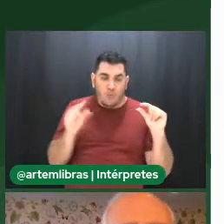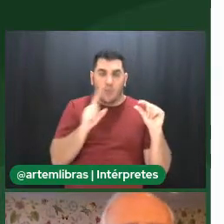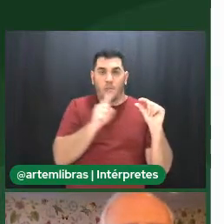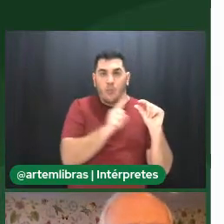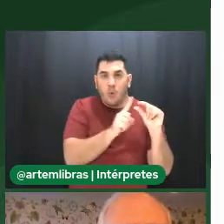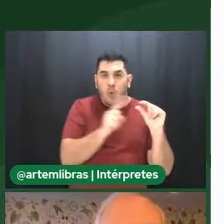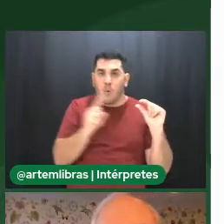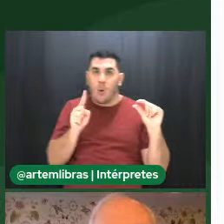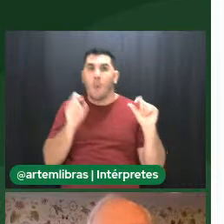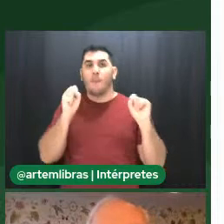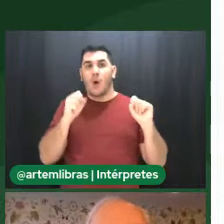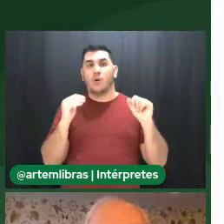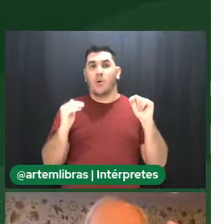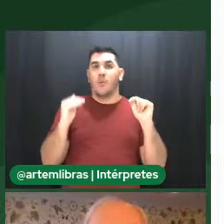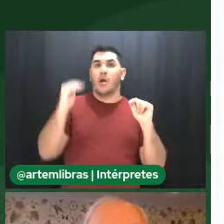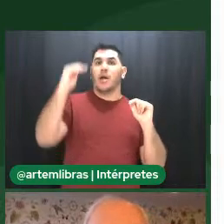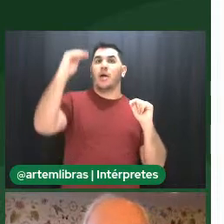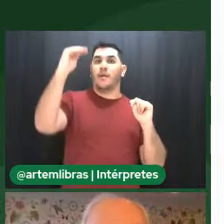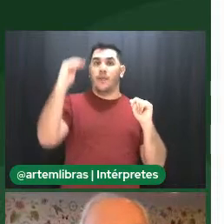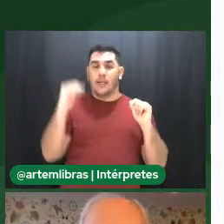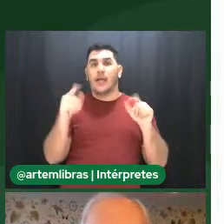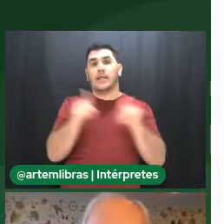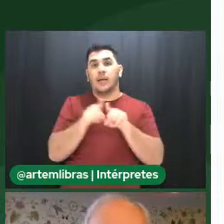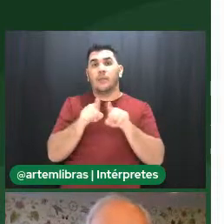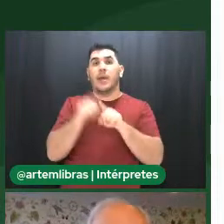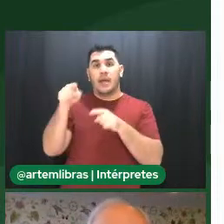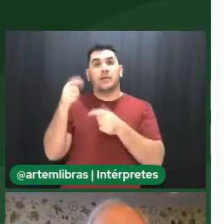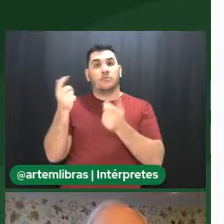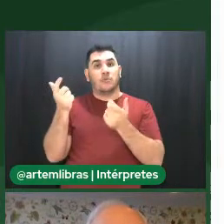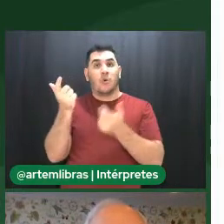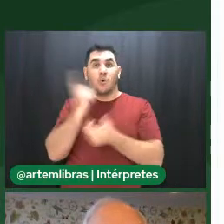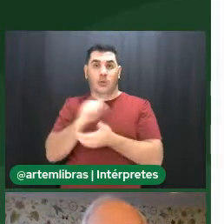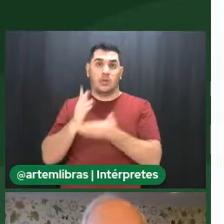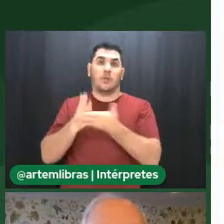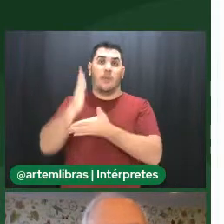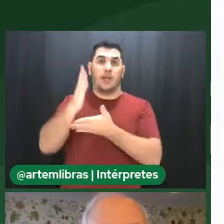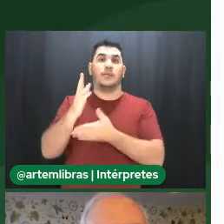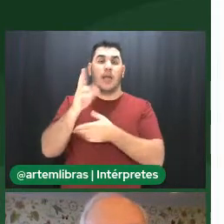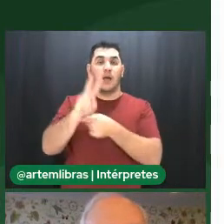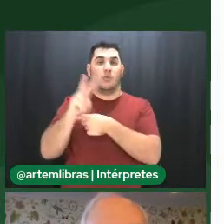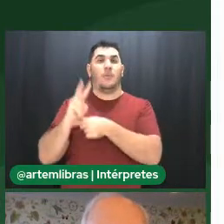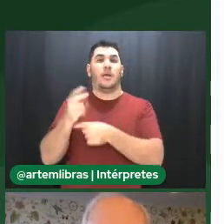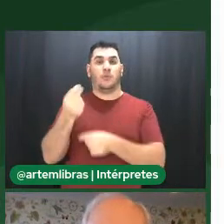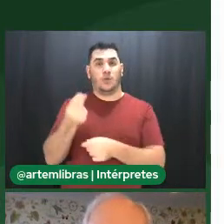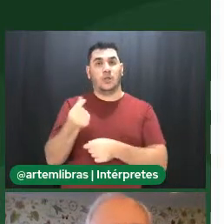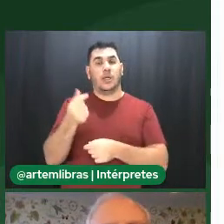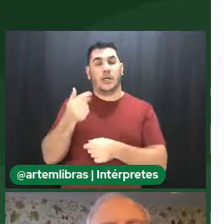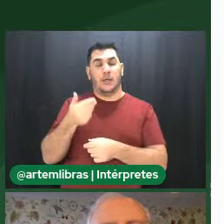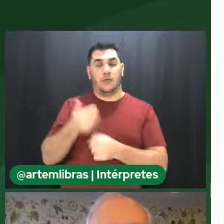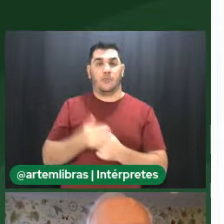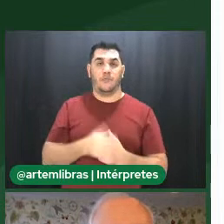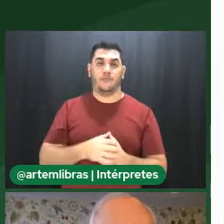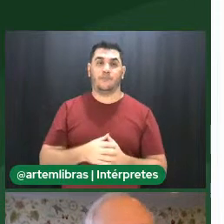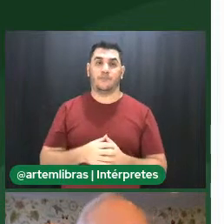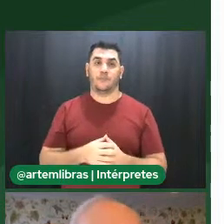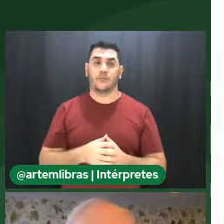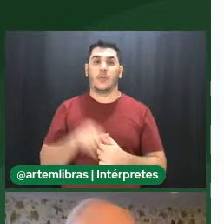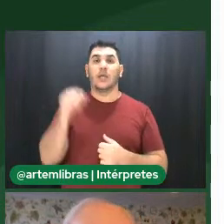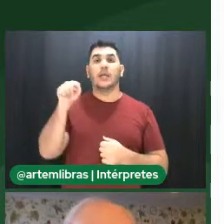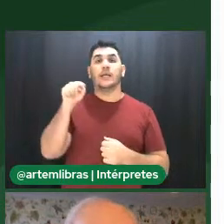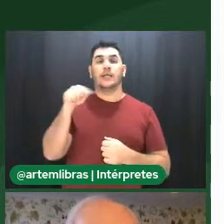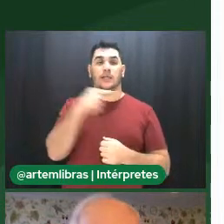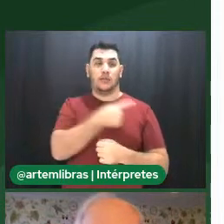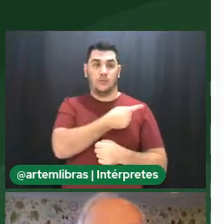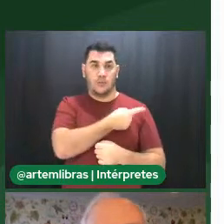that's the goal here. That exploration allows the users to understand the sensitivity of each of